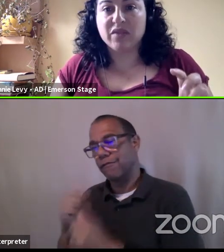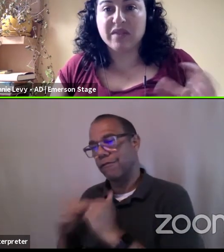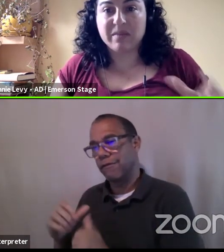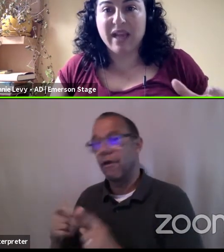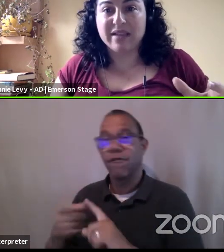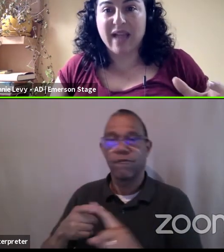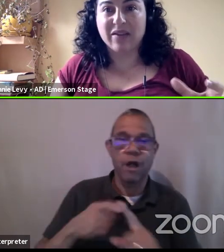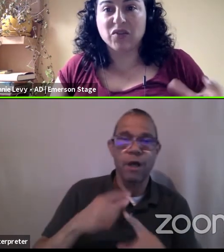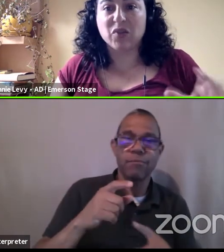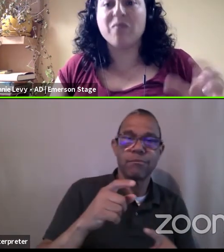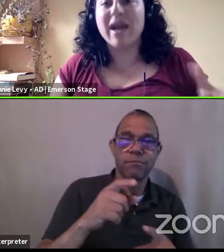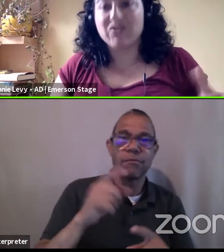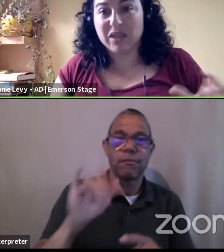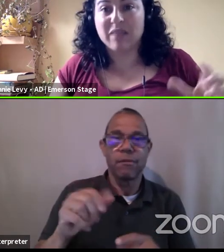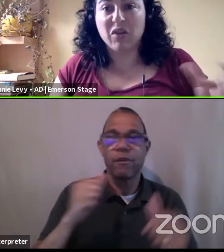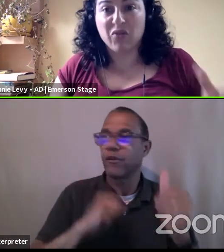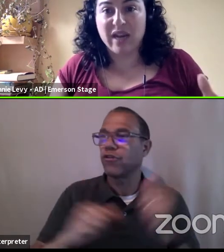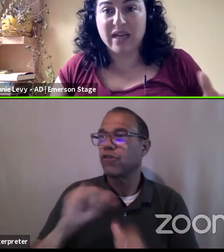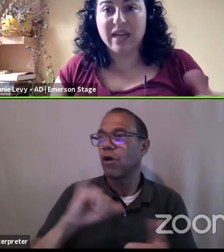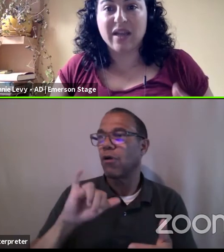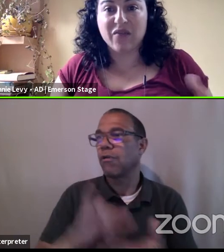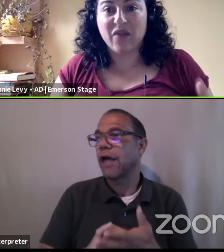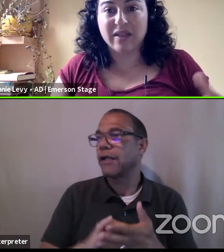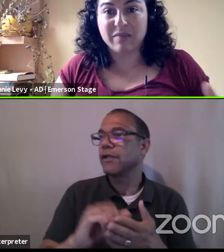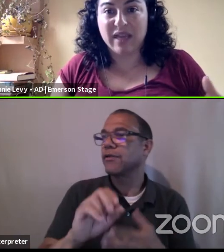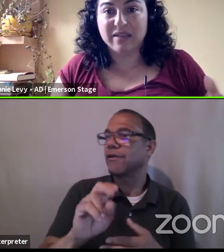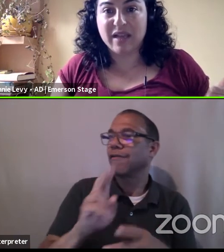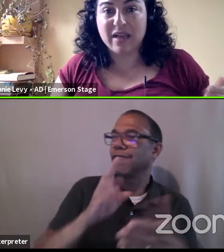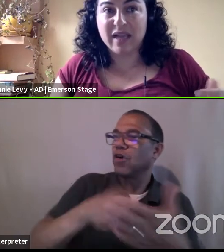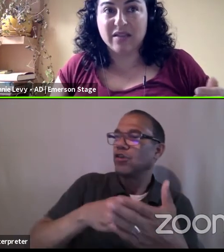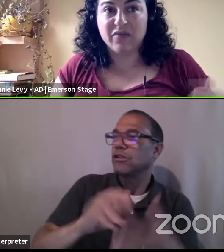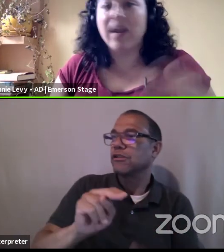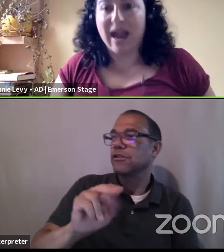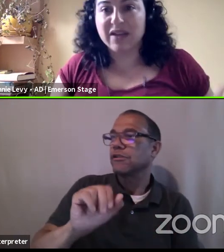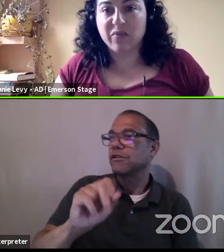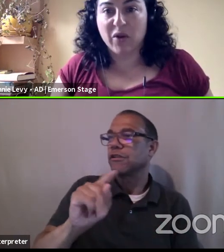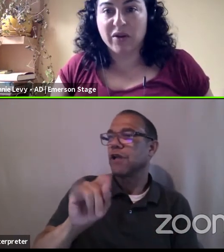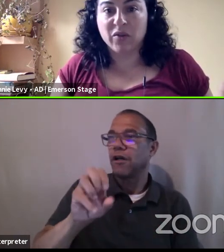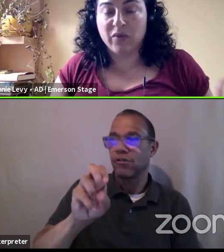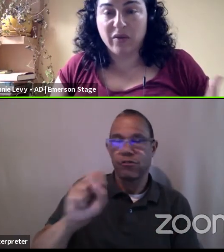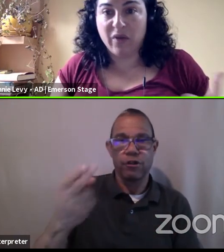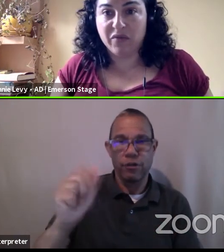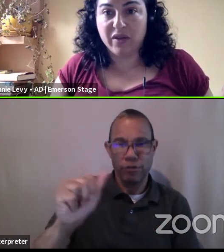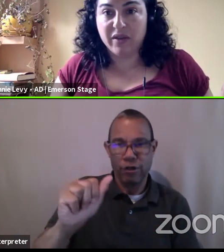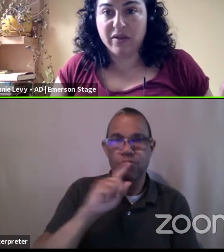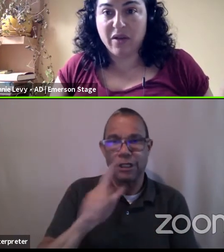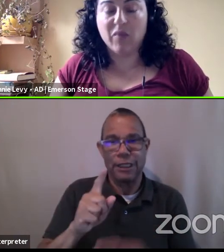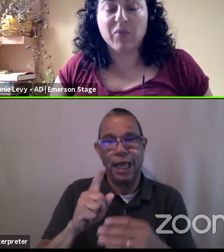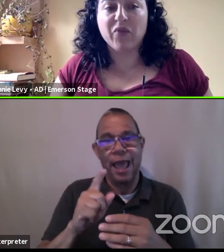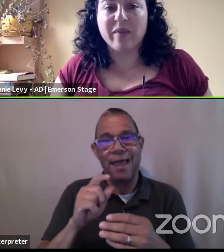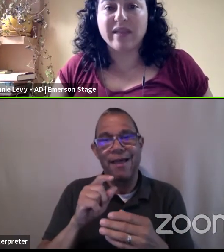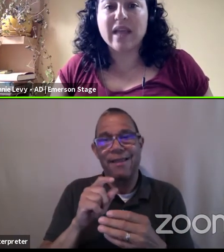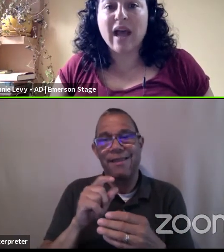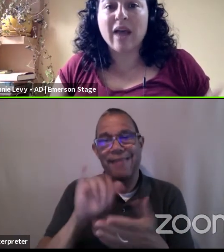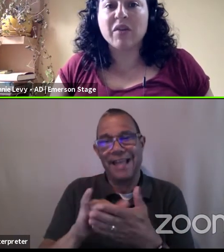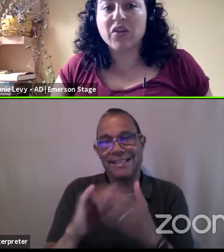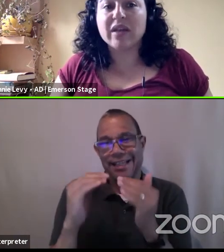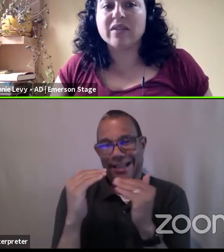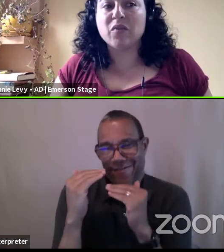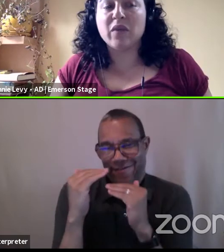the use of space and the sort of magic that can be created in a confined space is a very active part in the, of the, of the performance.